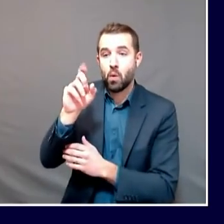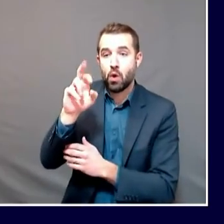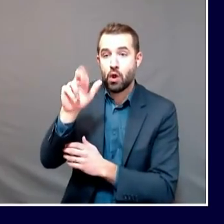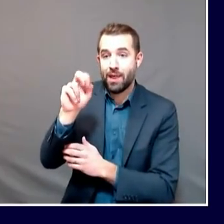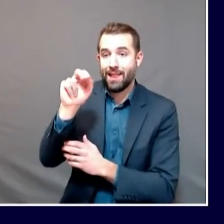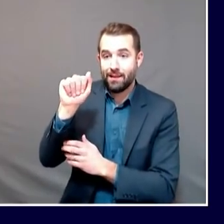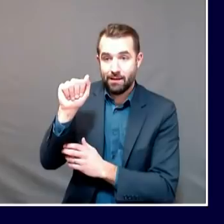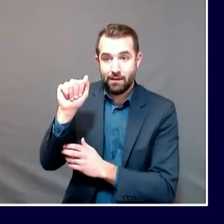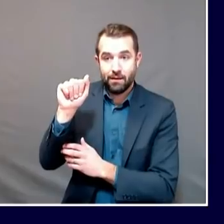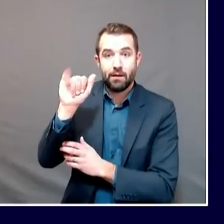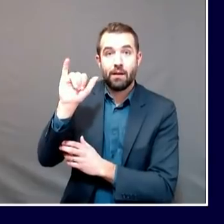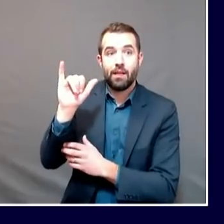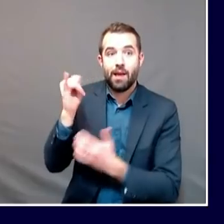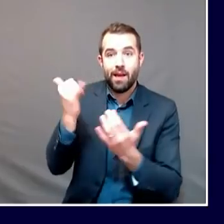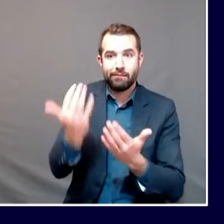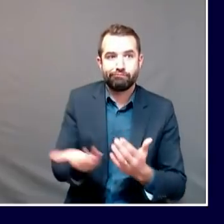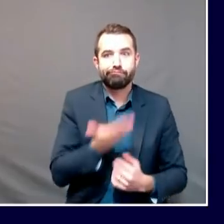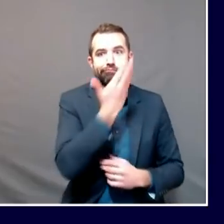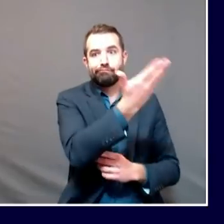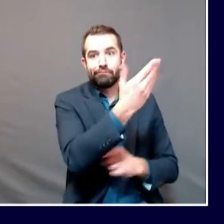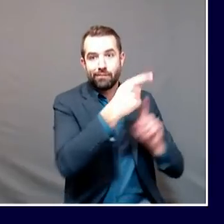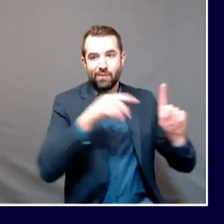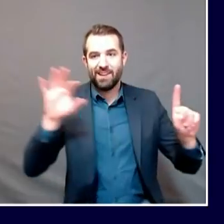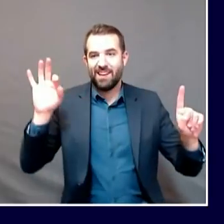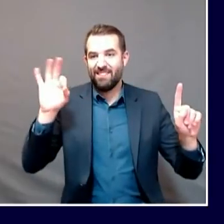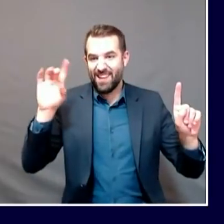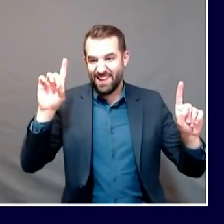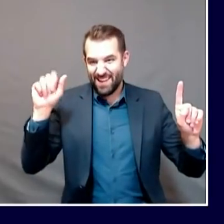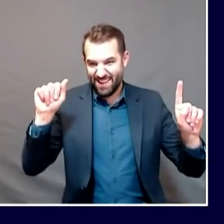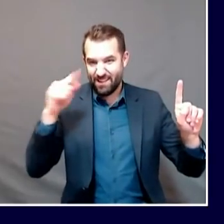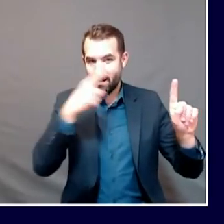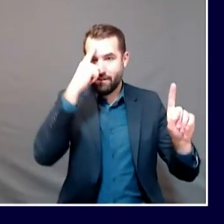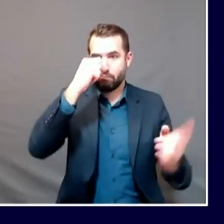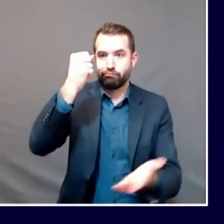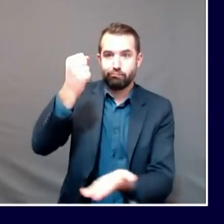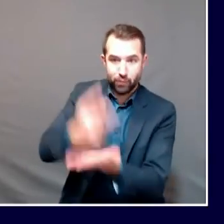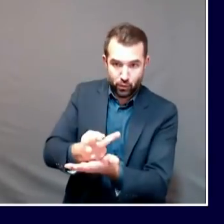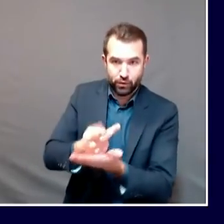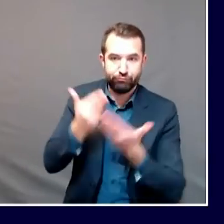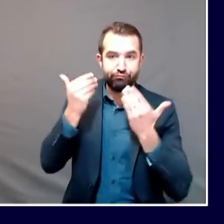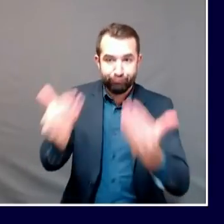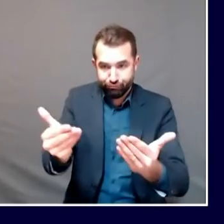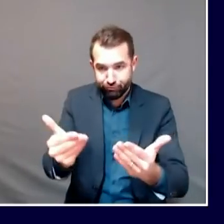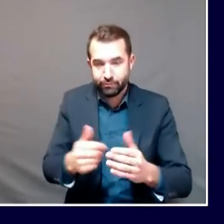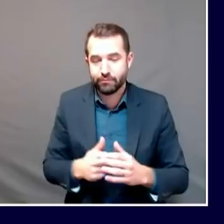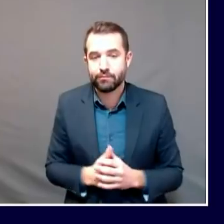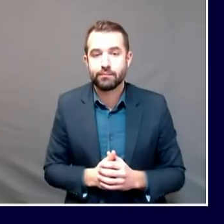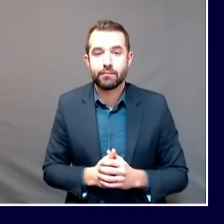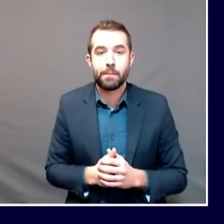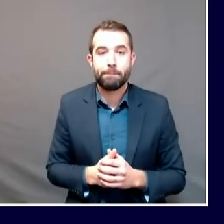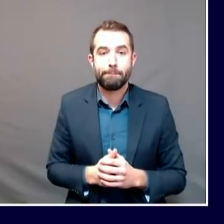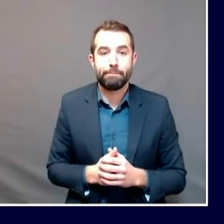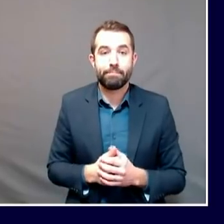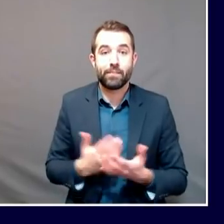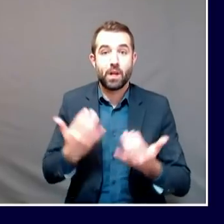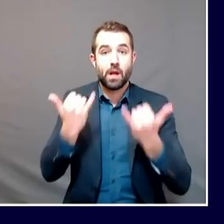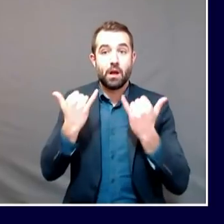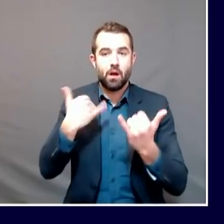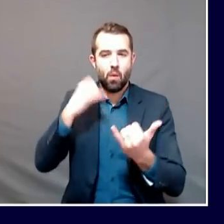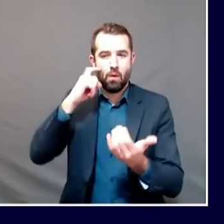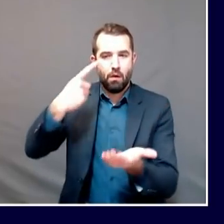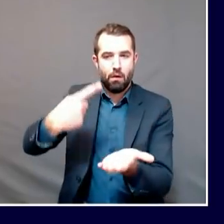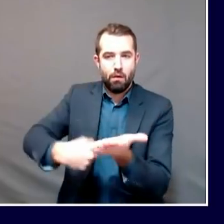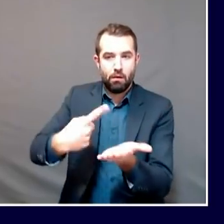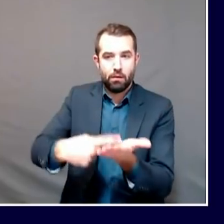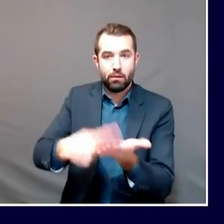questions, both about the vaccine as well as about the vaccination process. So what I wanted to do